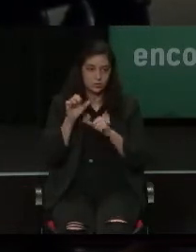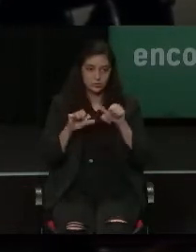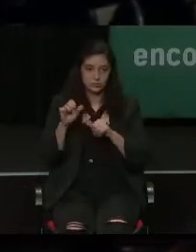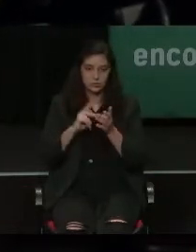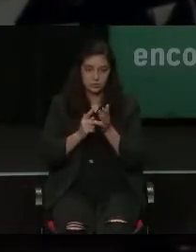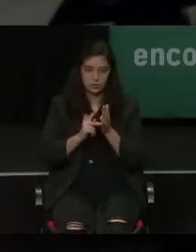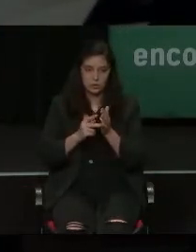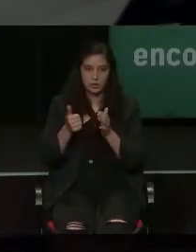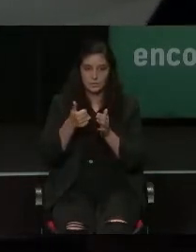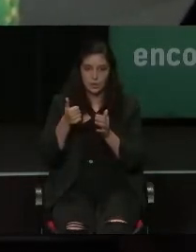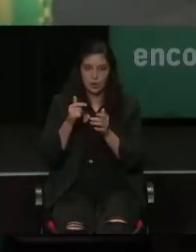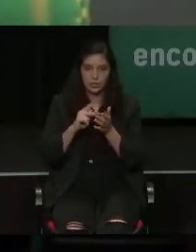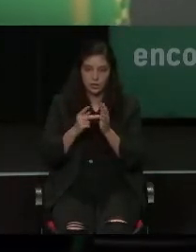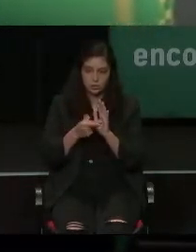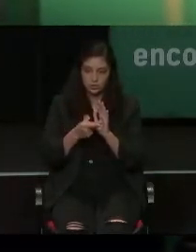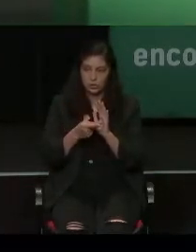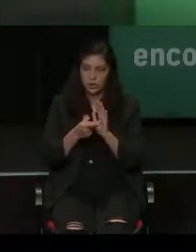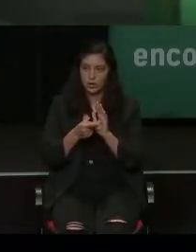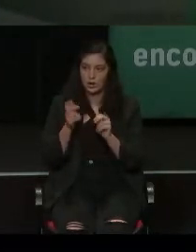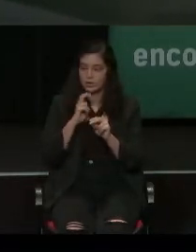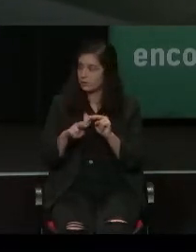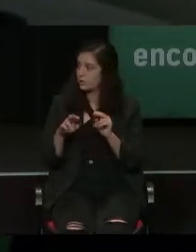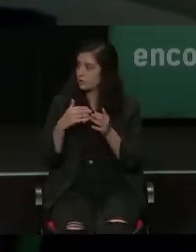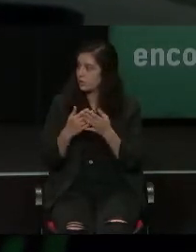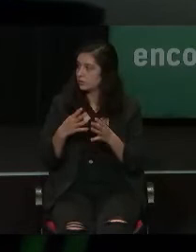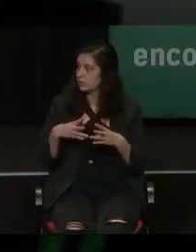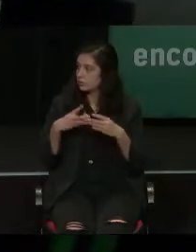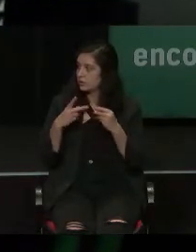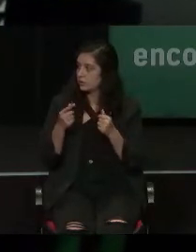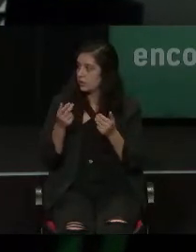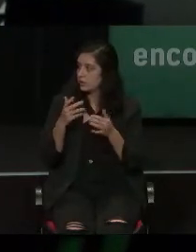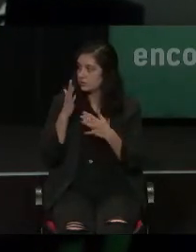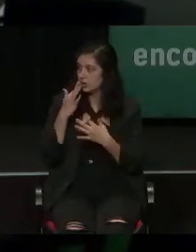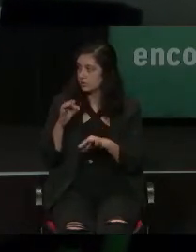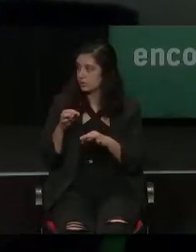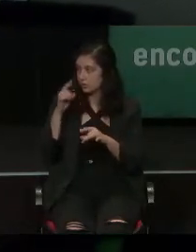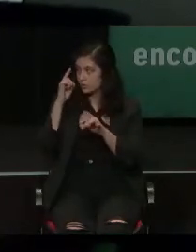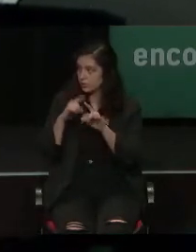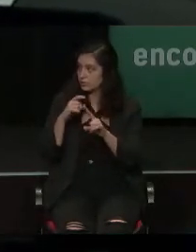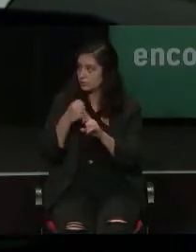Ambiente, Biotecnologia e Energia, abordagem inspirada na natureza para enfrentar o